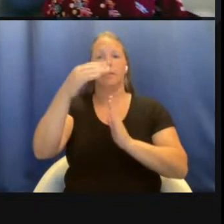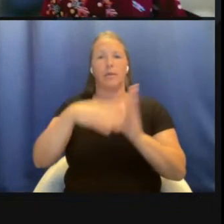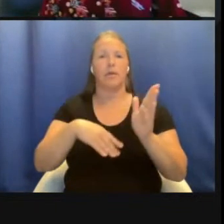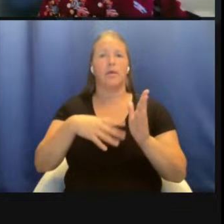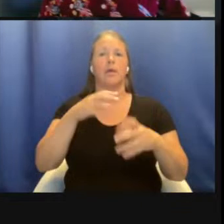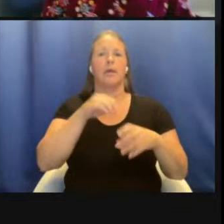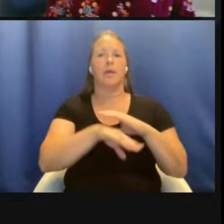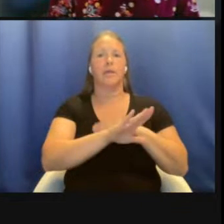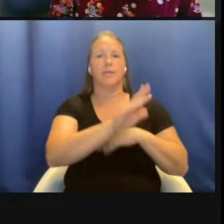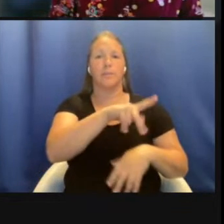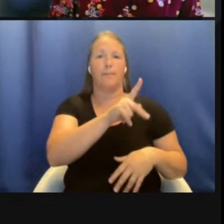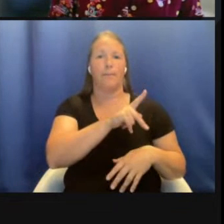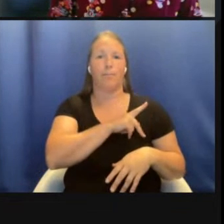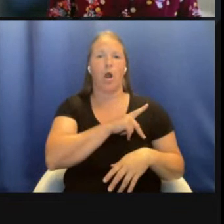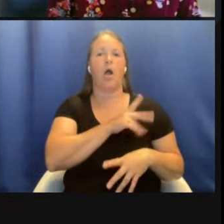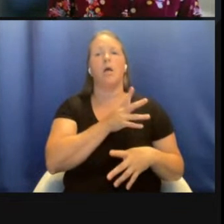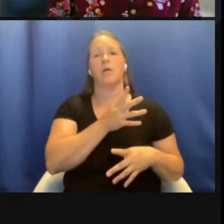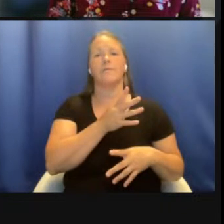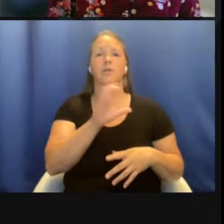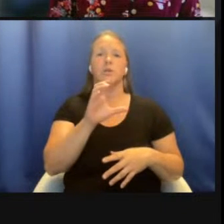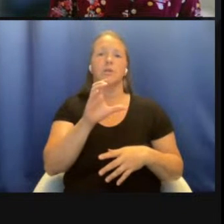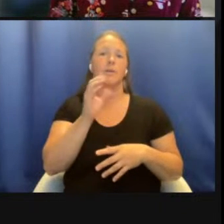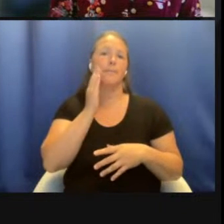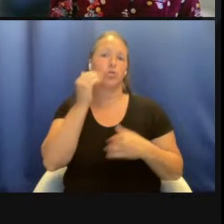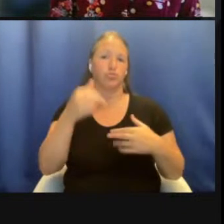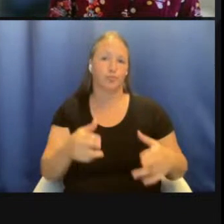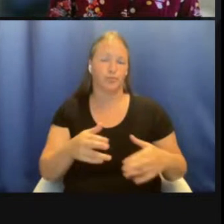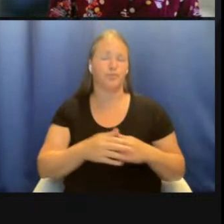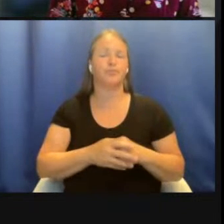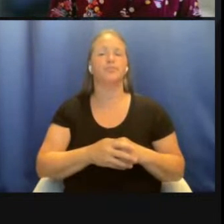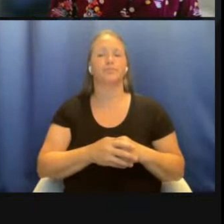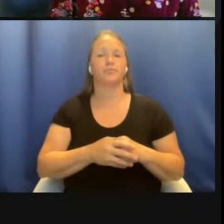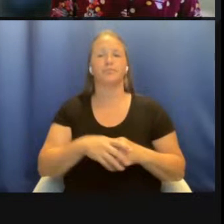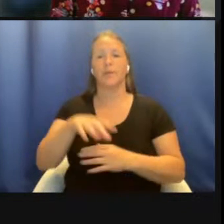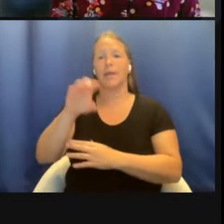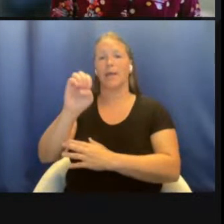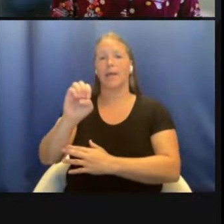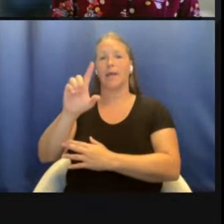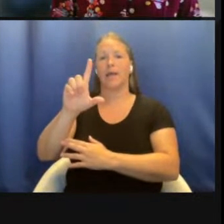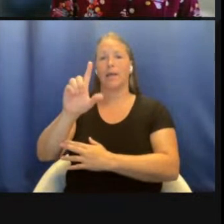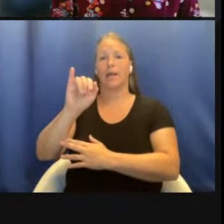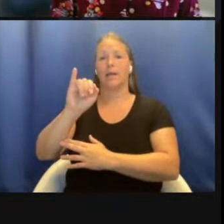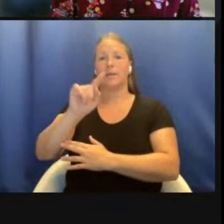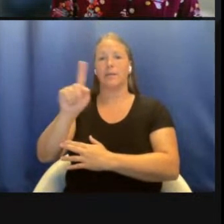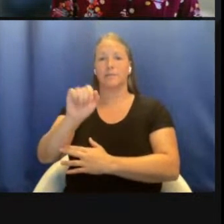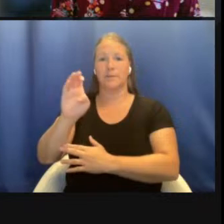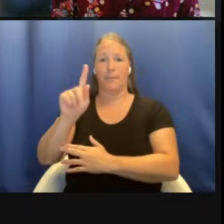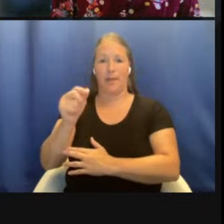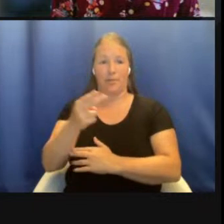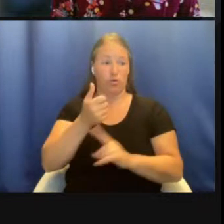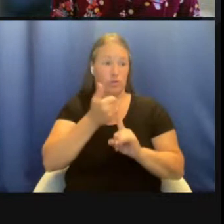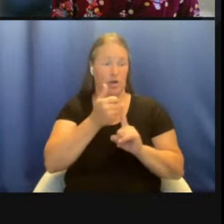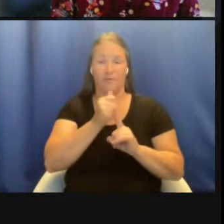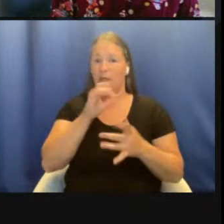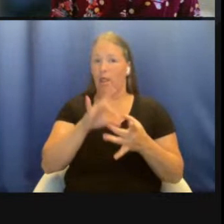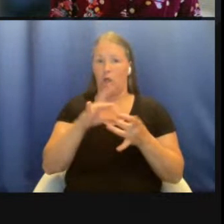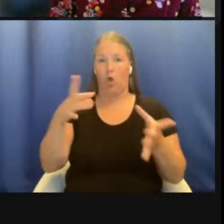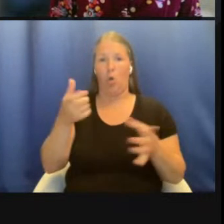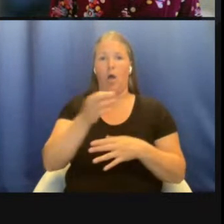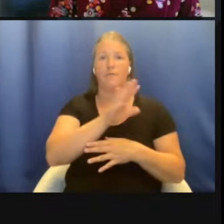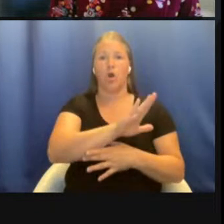Elizabeth herself did not let go of her imperial legacy, particularly because she had given birth to a son who she had